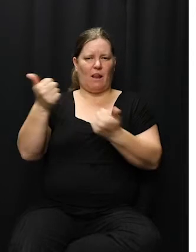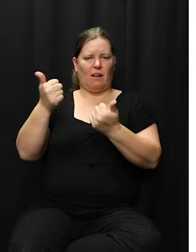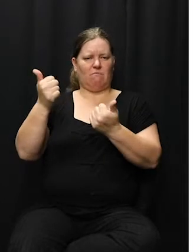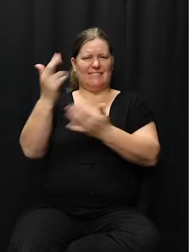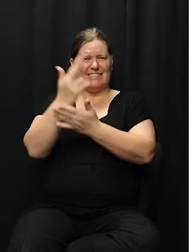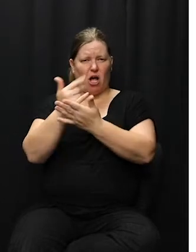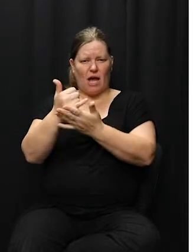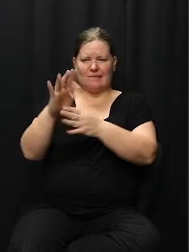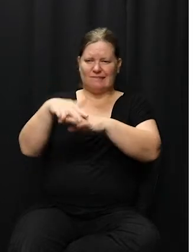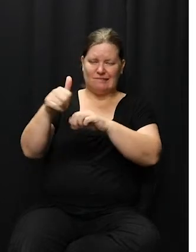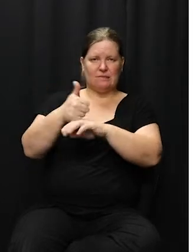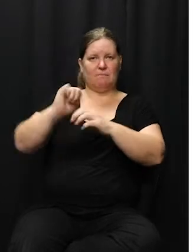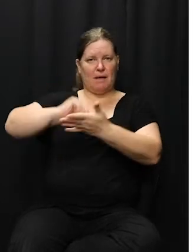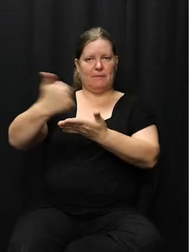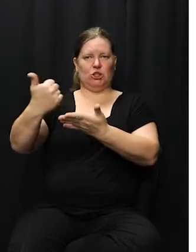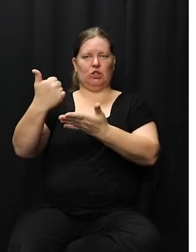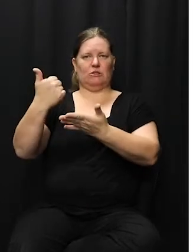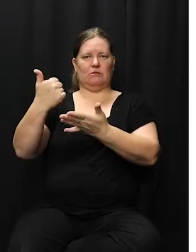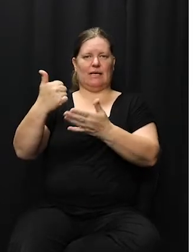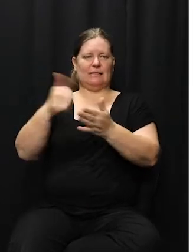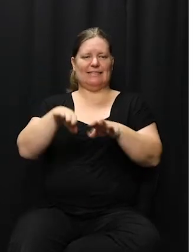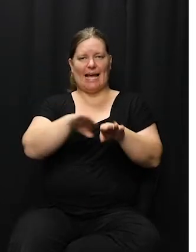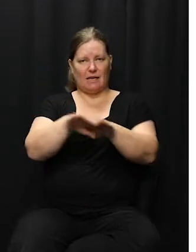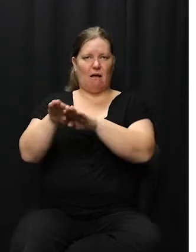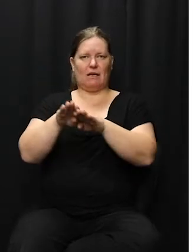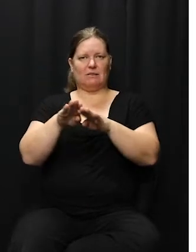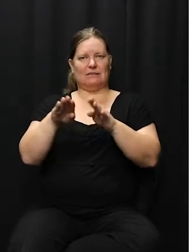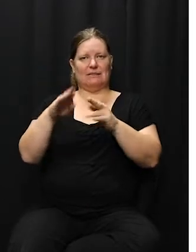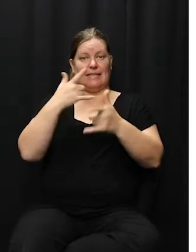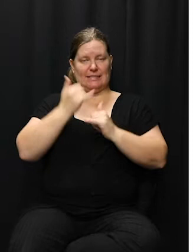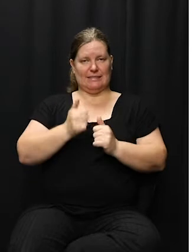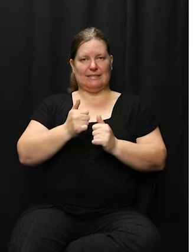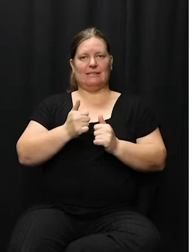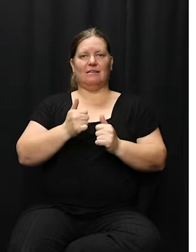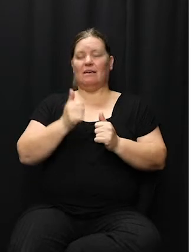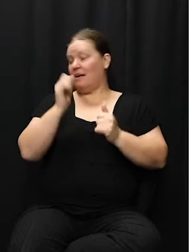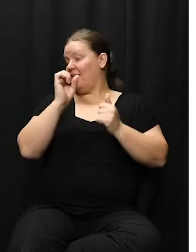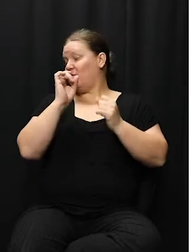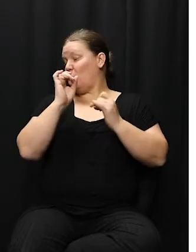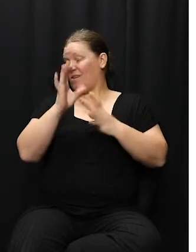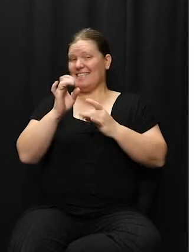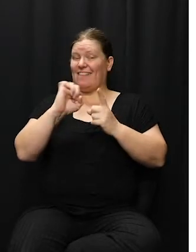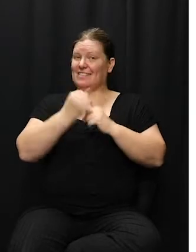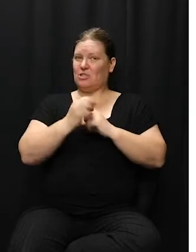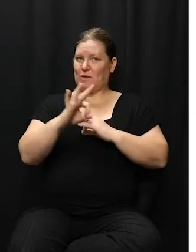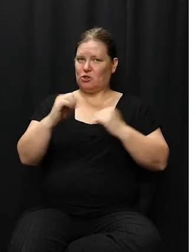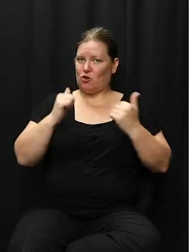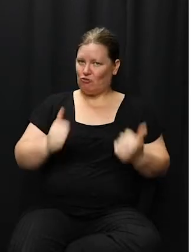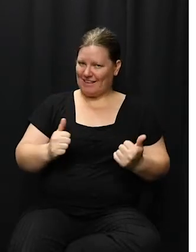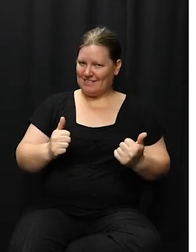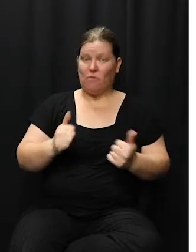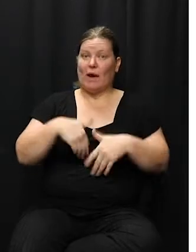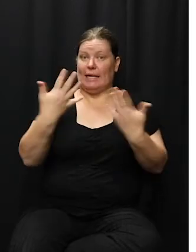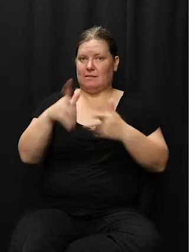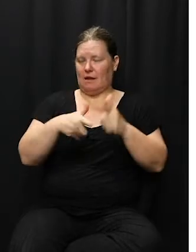and published and standardised. So in the Auslan situation, unfortunately, is not that great, or